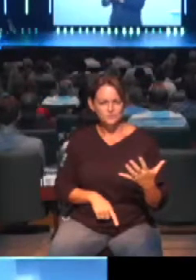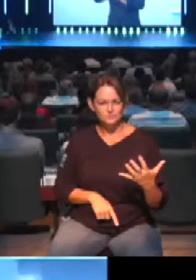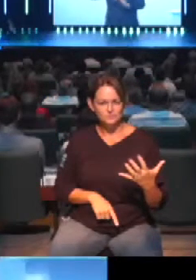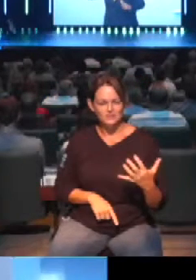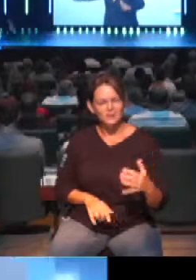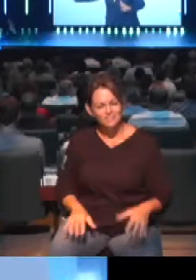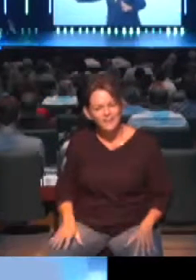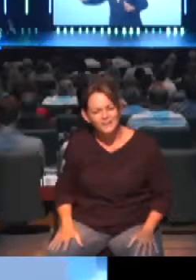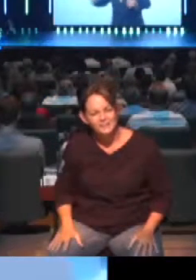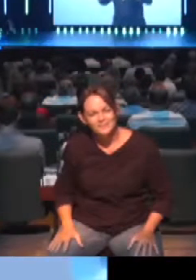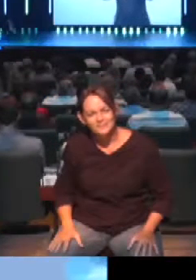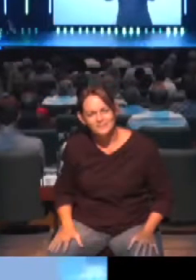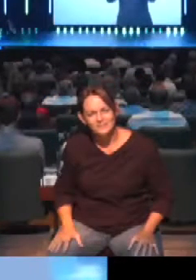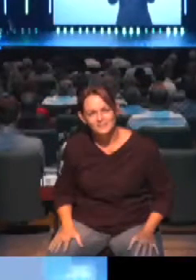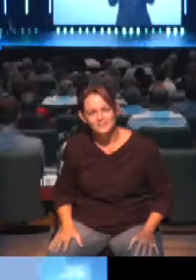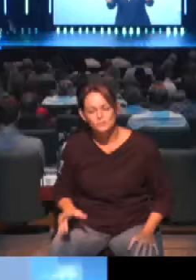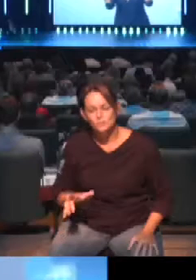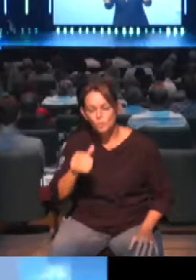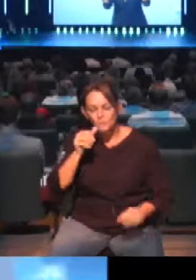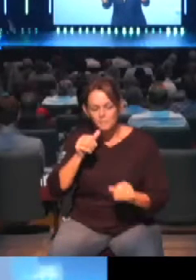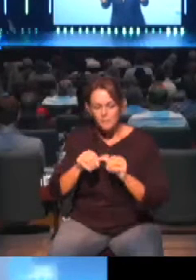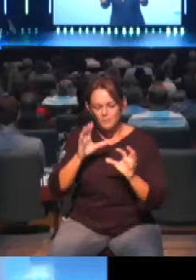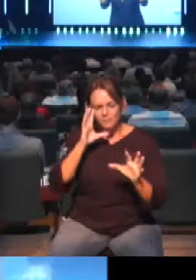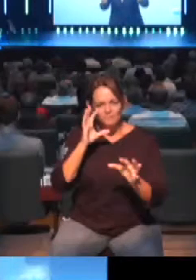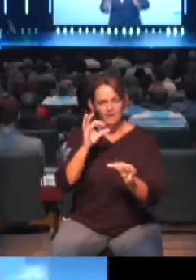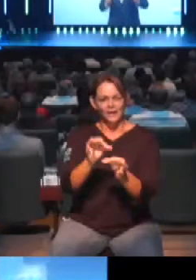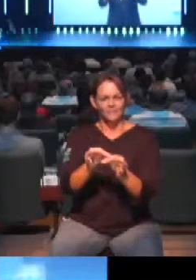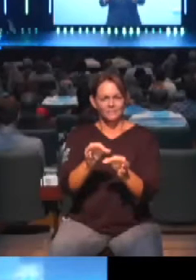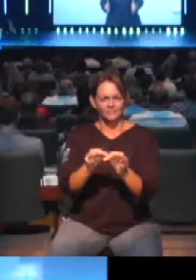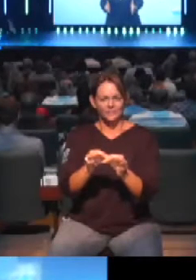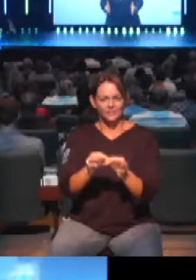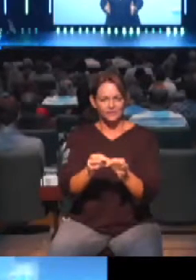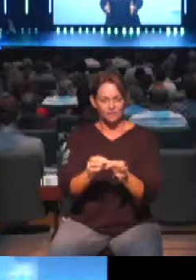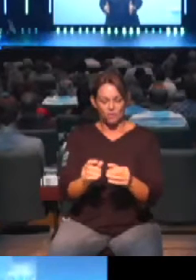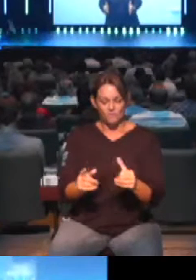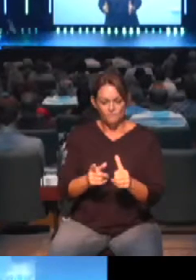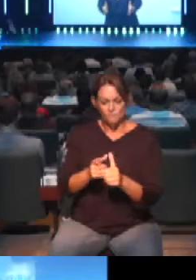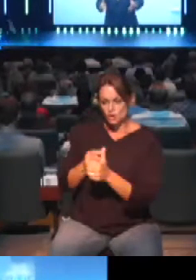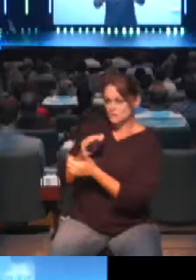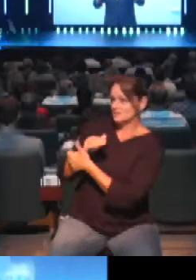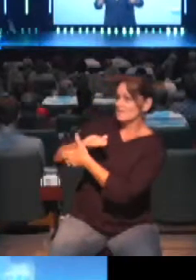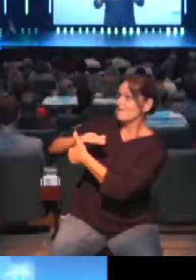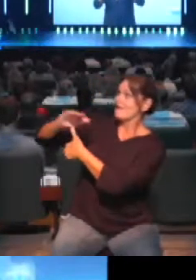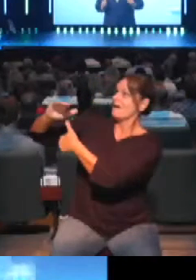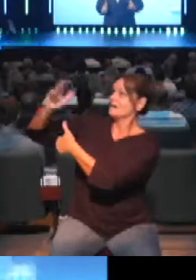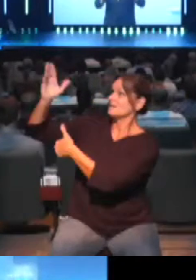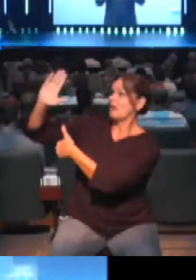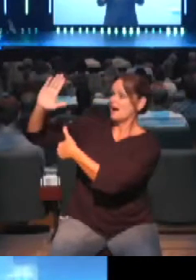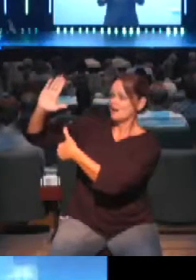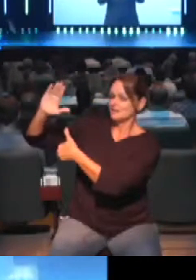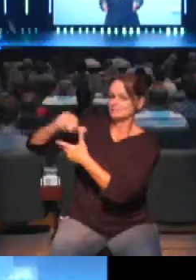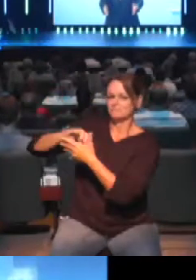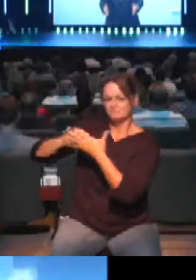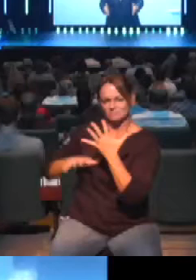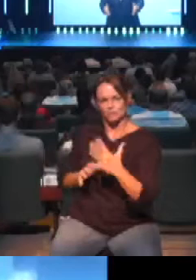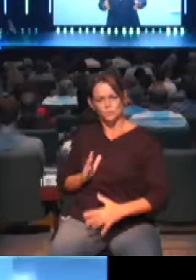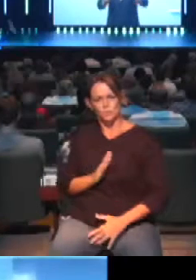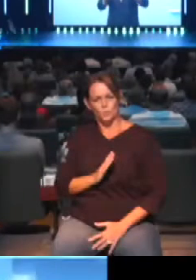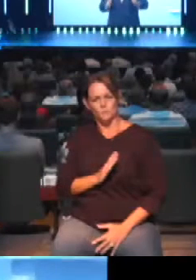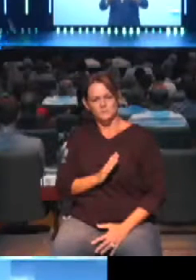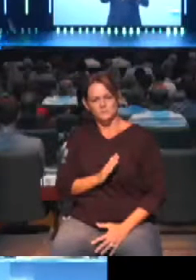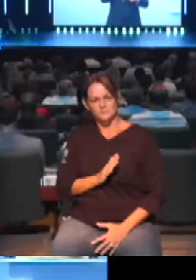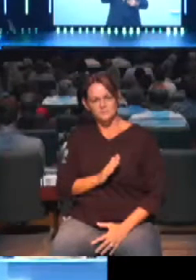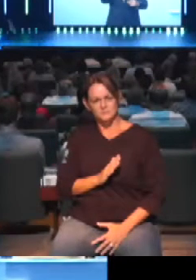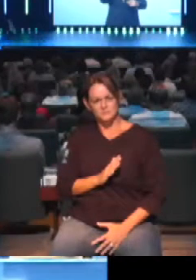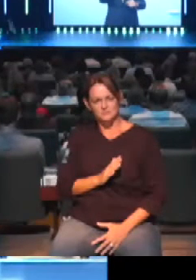that brings the blessing. It's the principle of faith. It's that you give the first 10%. And the reason that Jesus is God's tithe